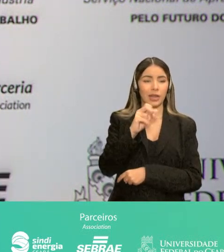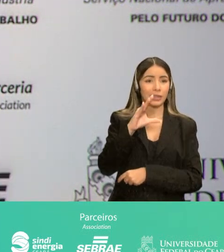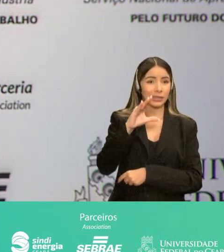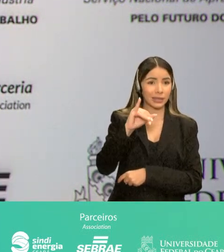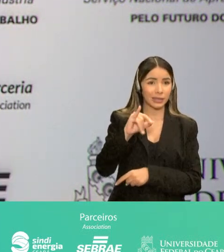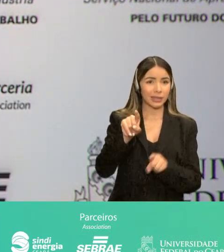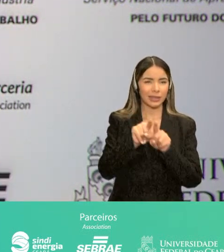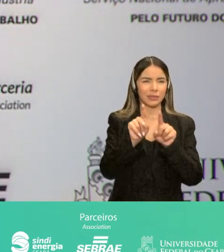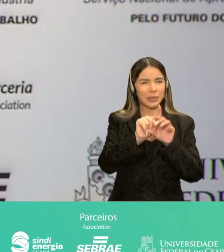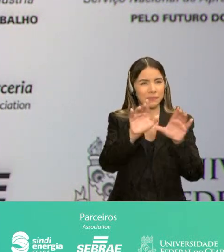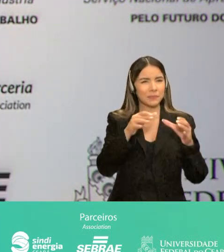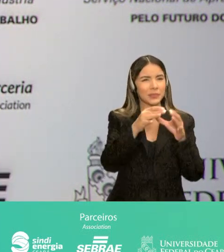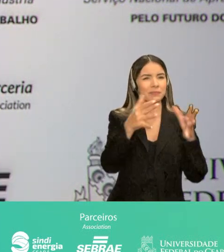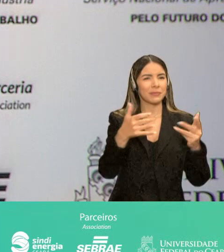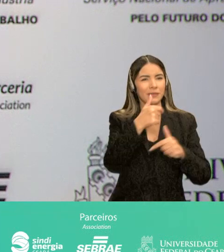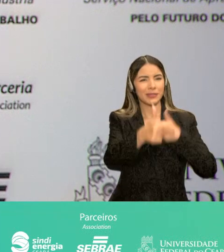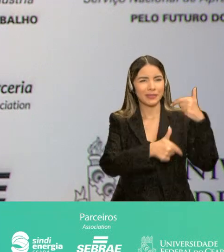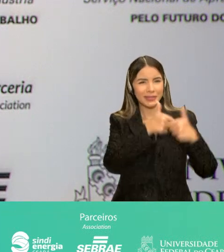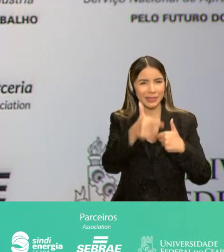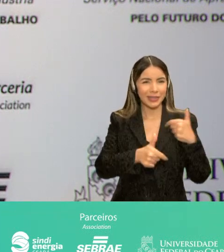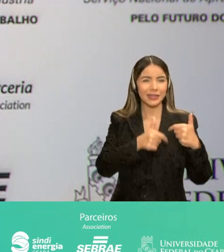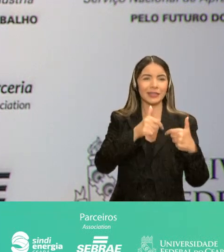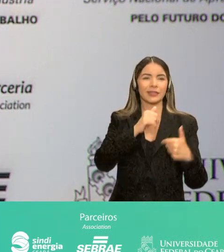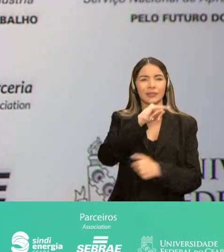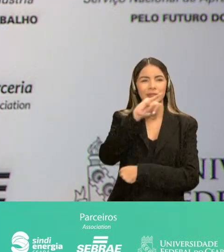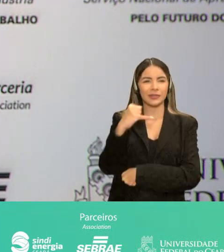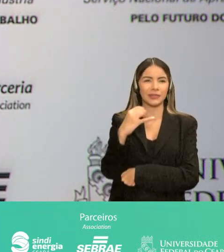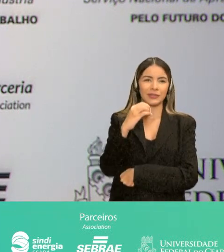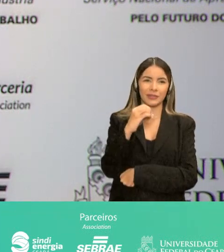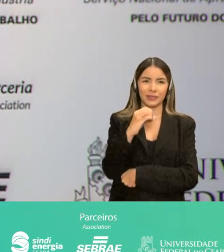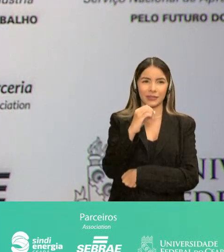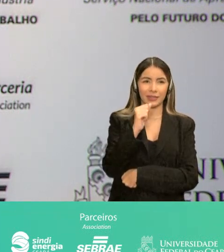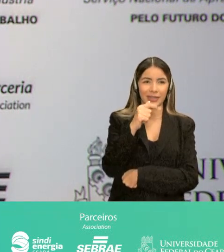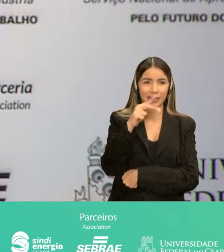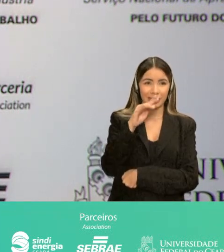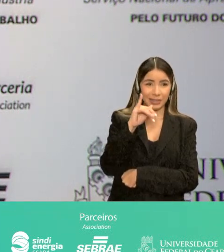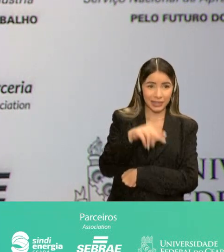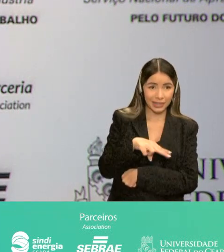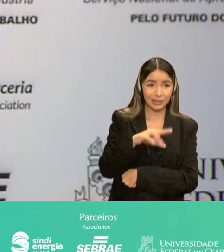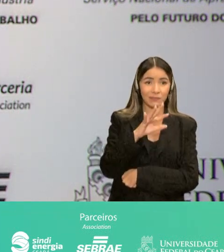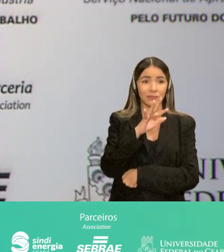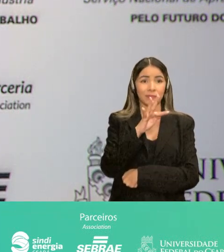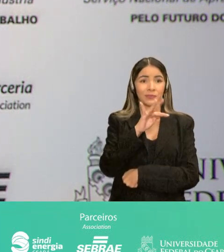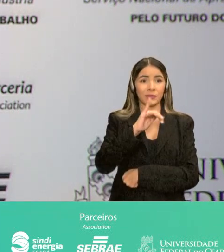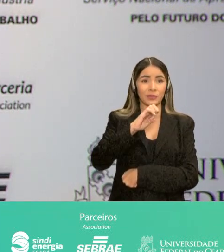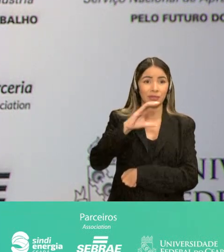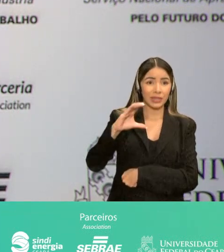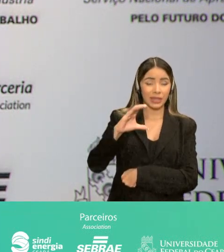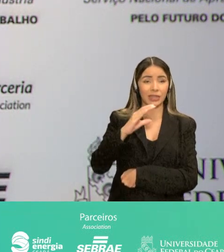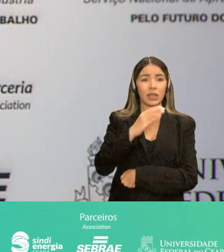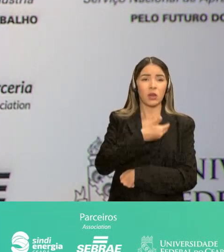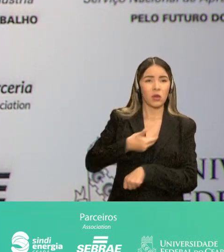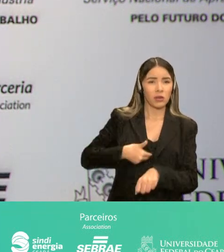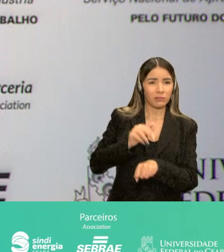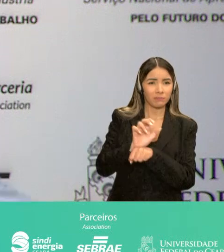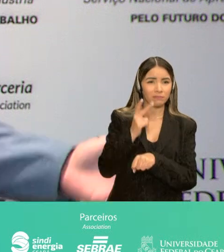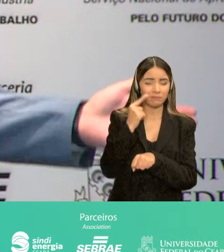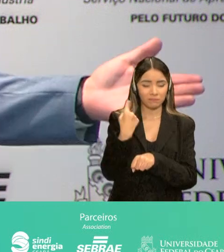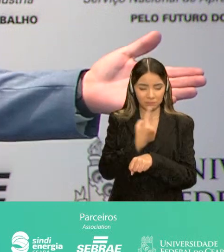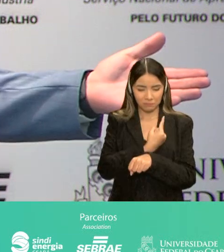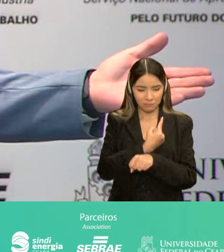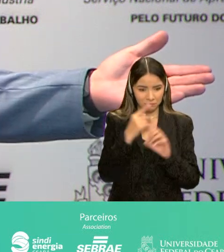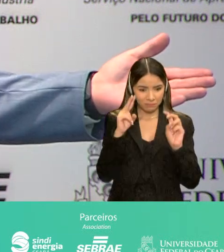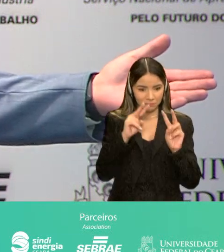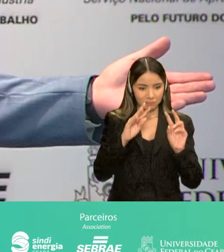time brilhante Picanso, que and está por trás, Segais, and the Joaquim brilliant Rolim, etc., team, Fiec, Joaquim Rolim o and Fiec, resultado, tudo que a gente está vendo acontecer hoje. everything we're seeing E ontem eu